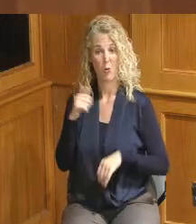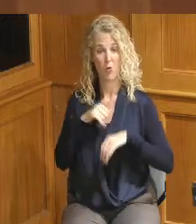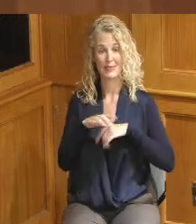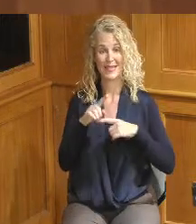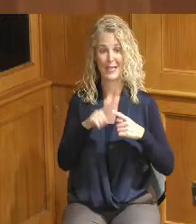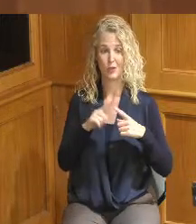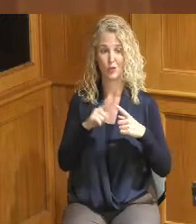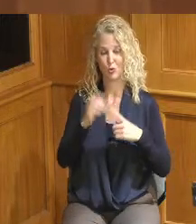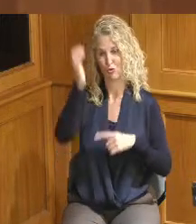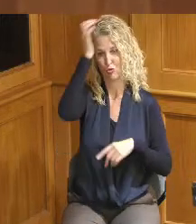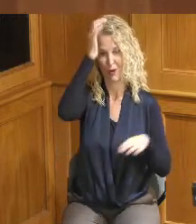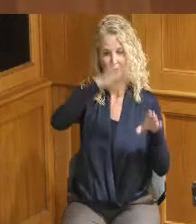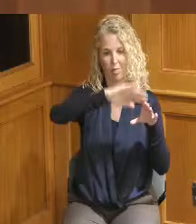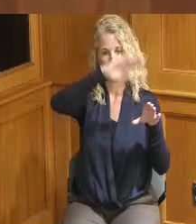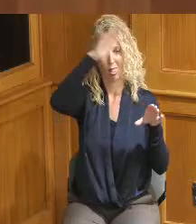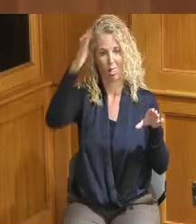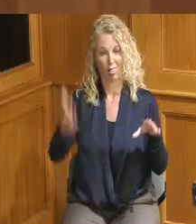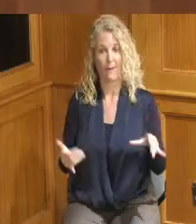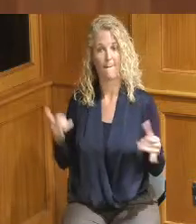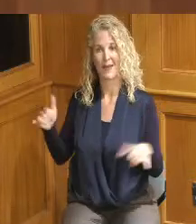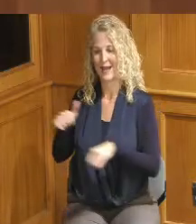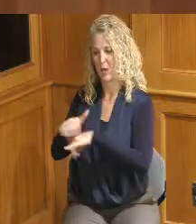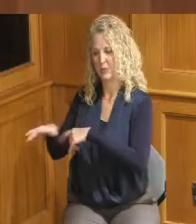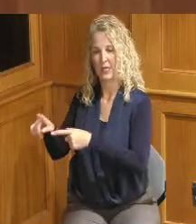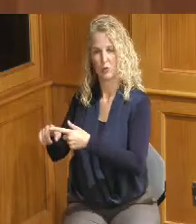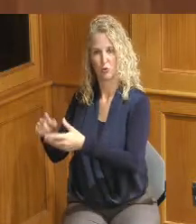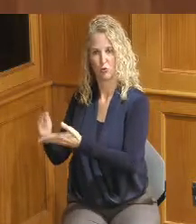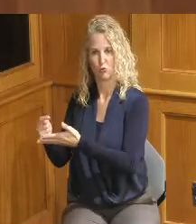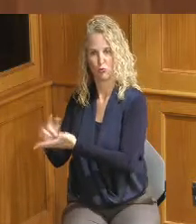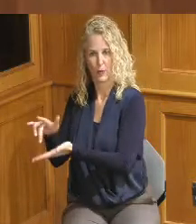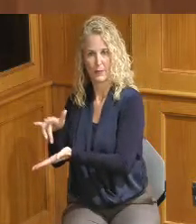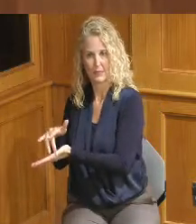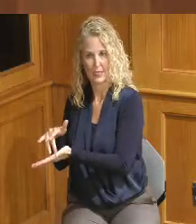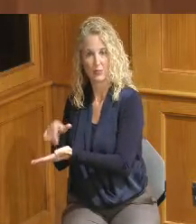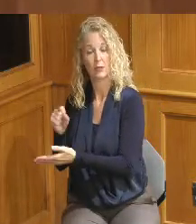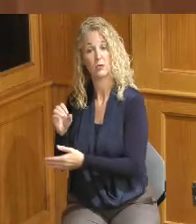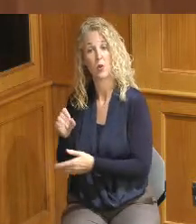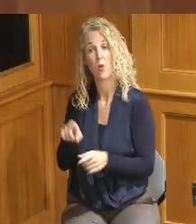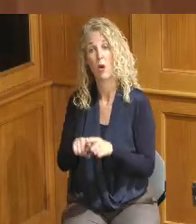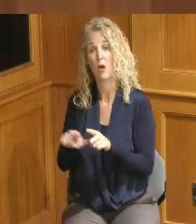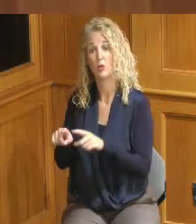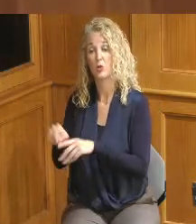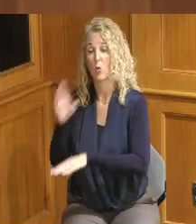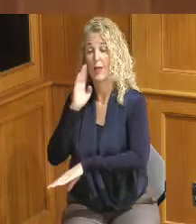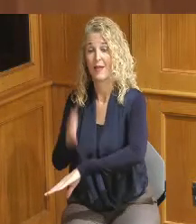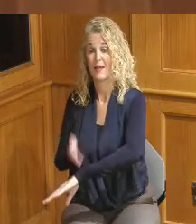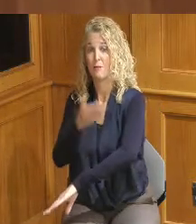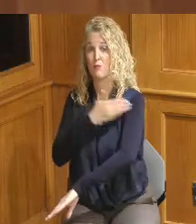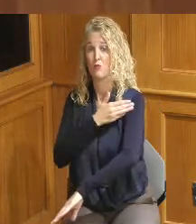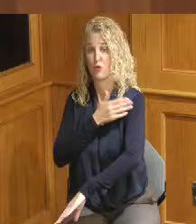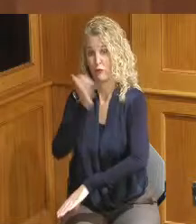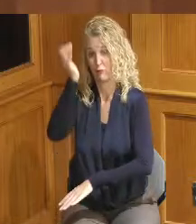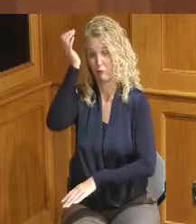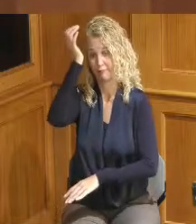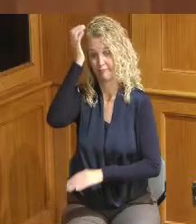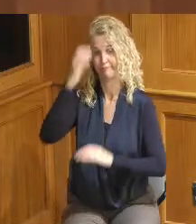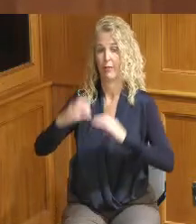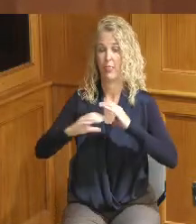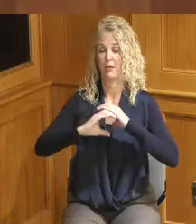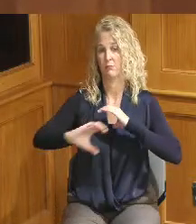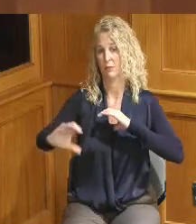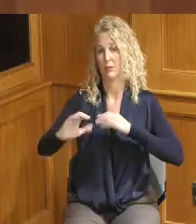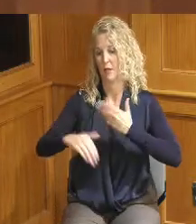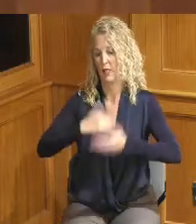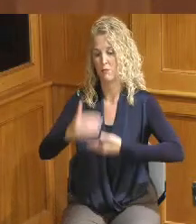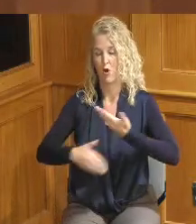high-quality biosolids and sustainable biogas for beneficial reuse, as well as upgrading the solids processing facilities and, of course,